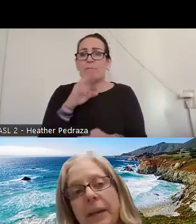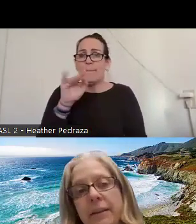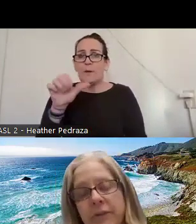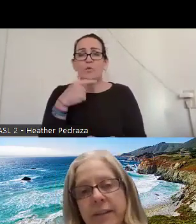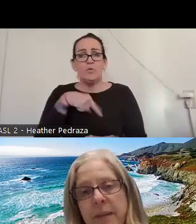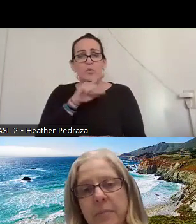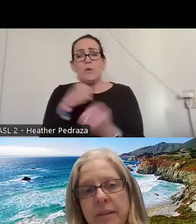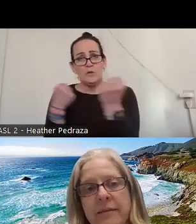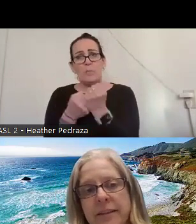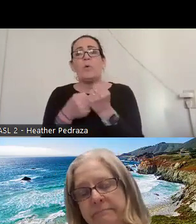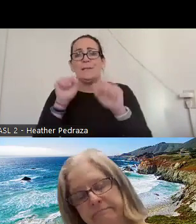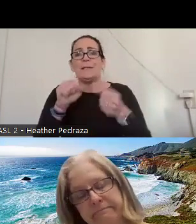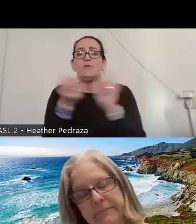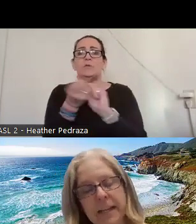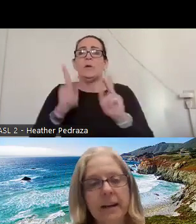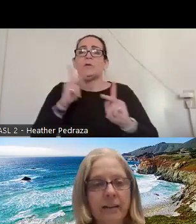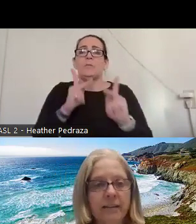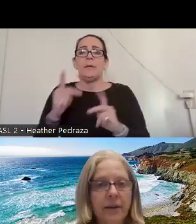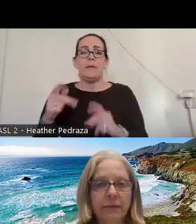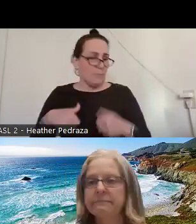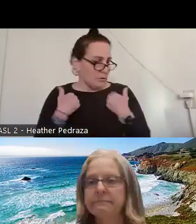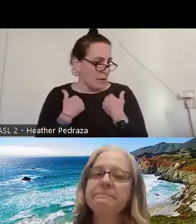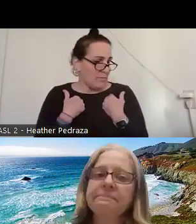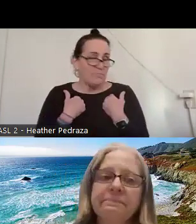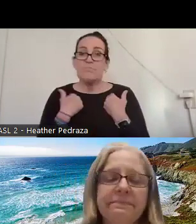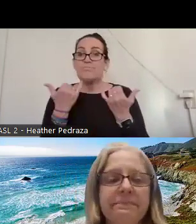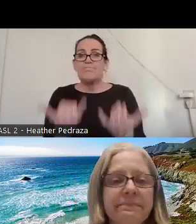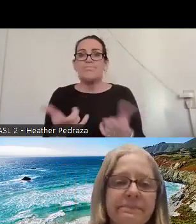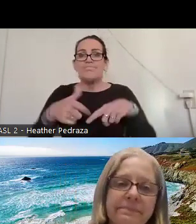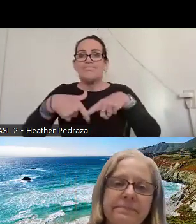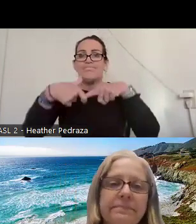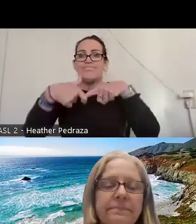can make a difference in people's lives. And I'll stop there.